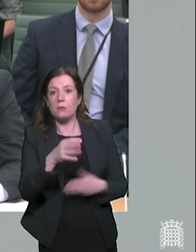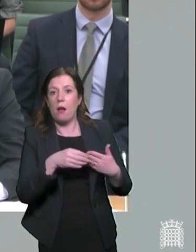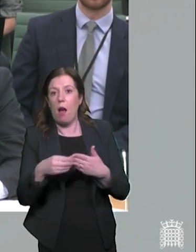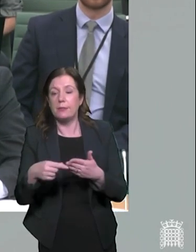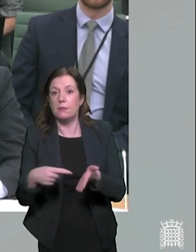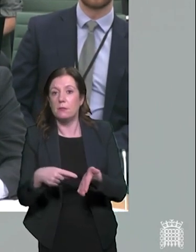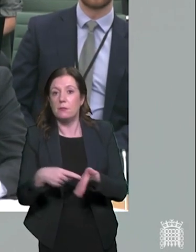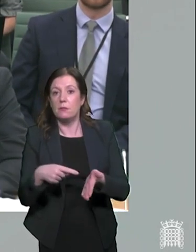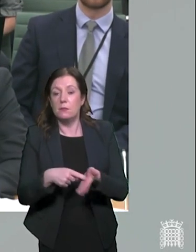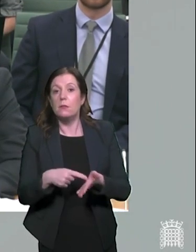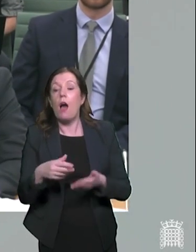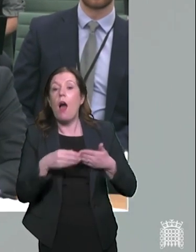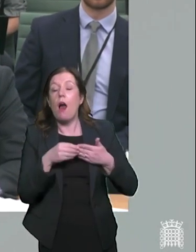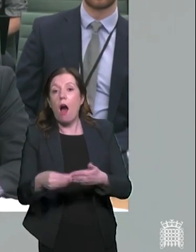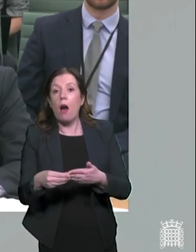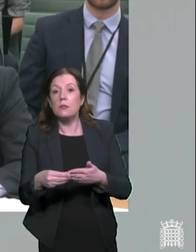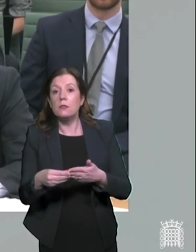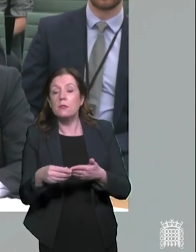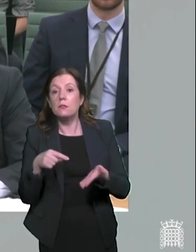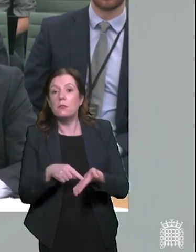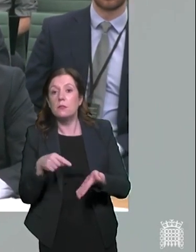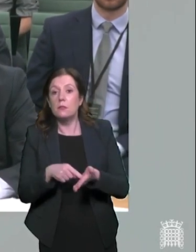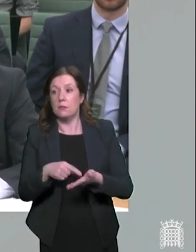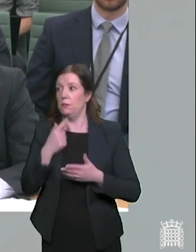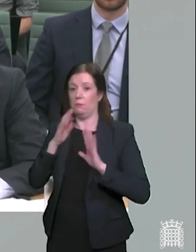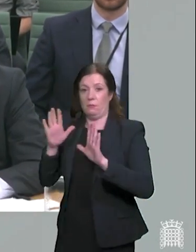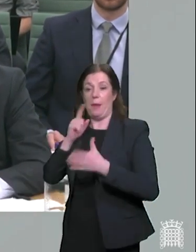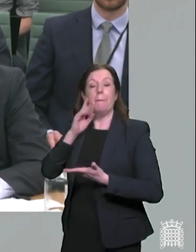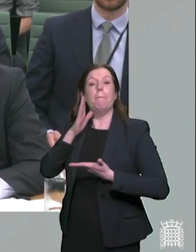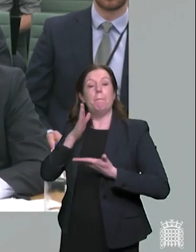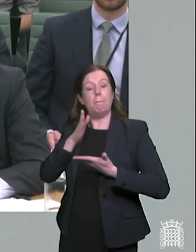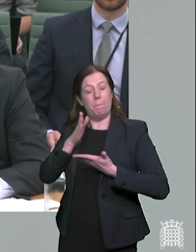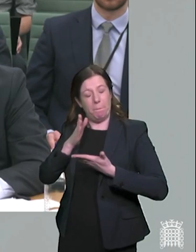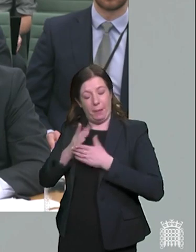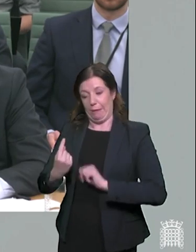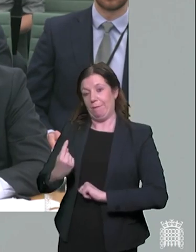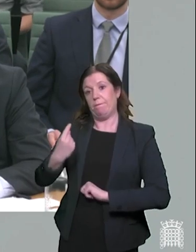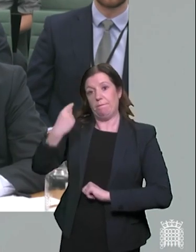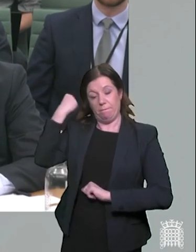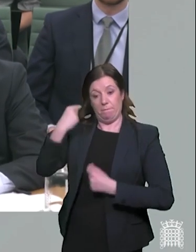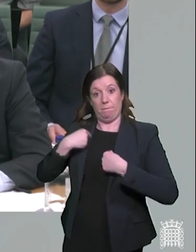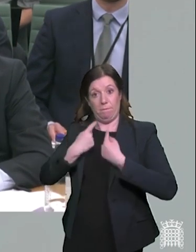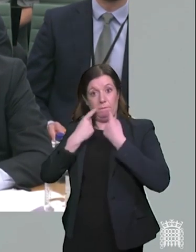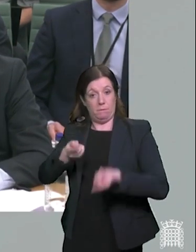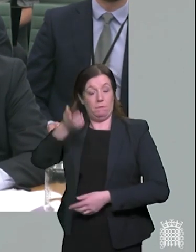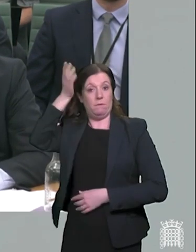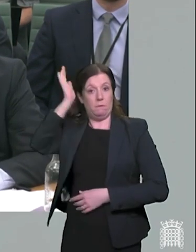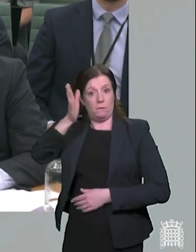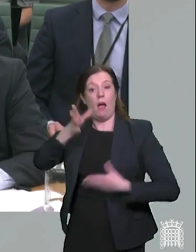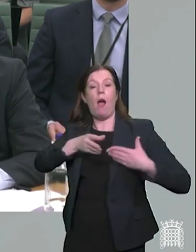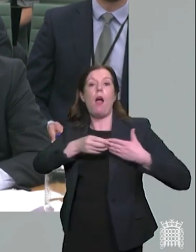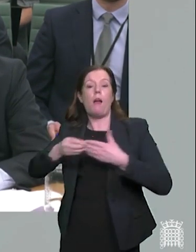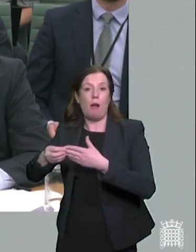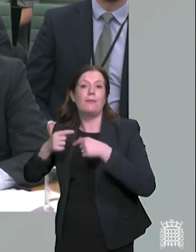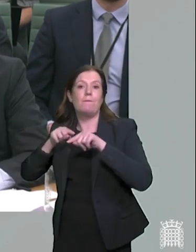at those events, and that's clear from the FPN. And it was my belief at the time that I made those statements that the